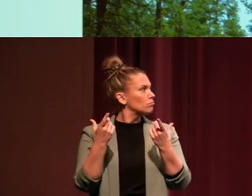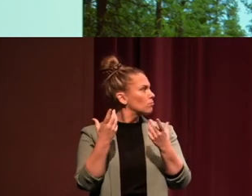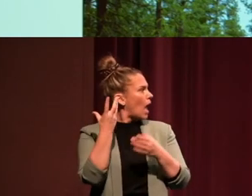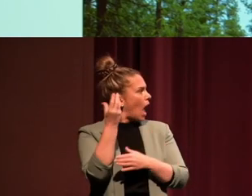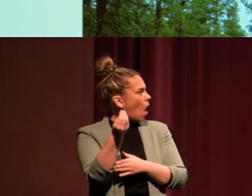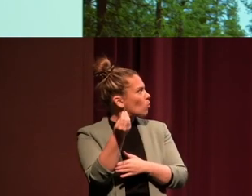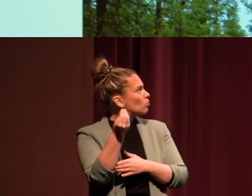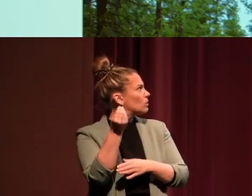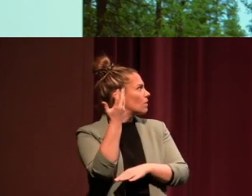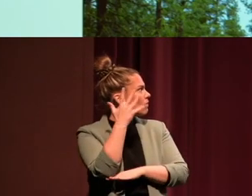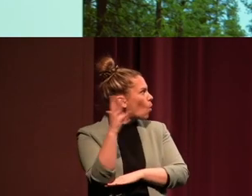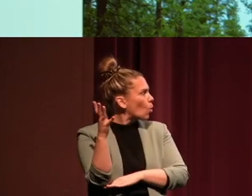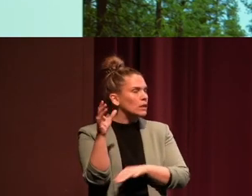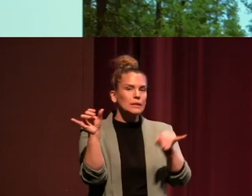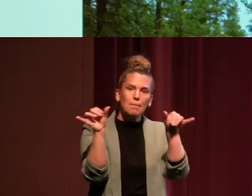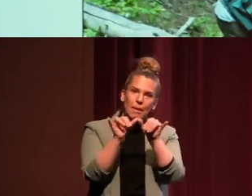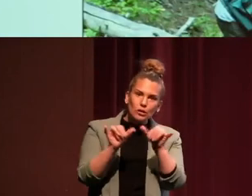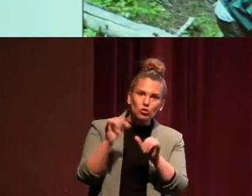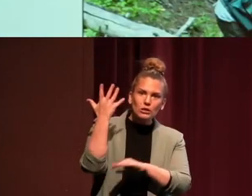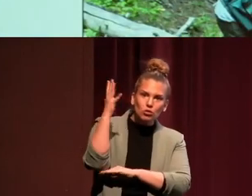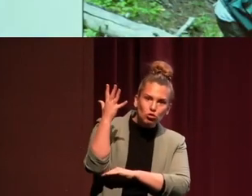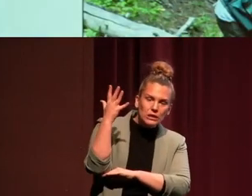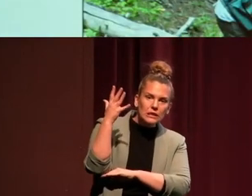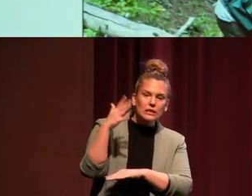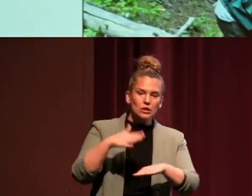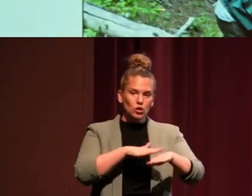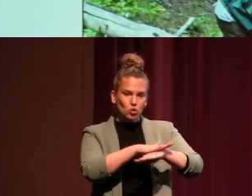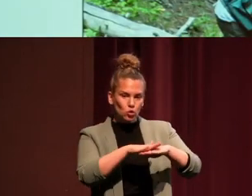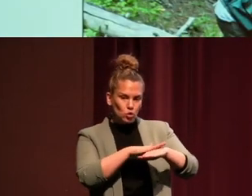measuring trees, measuring surface fuels.